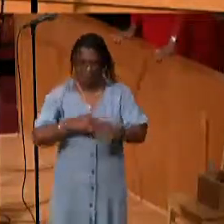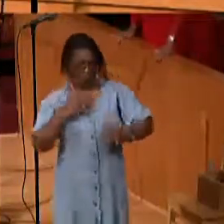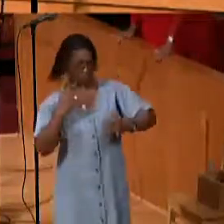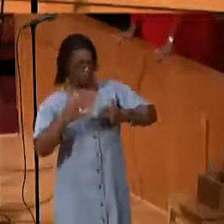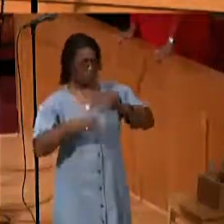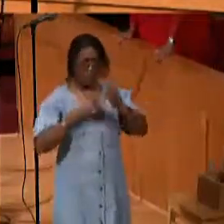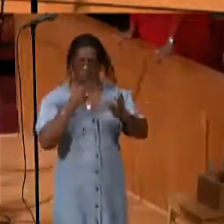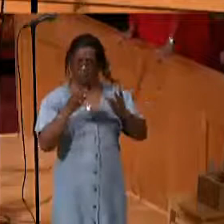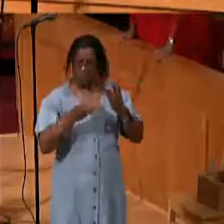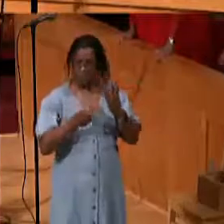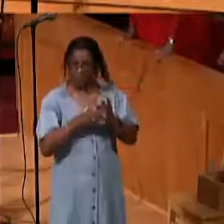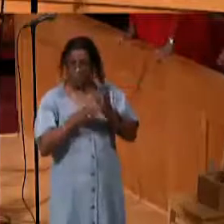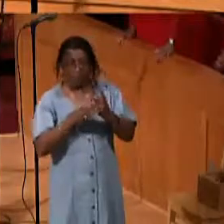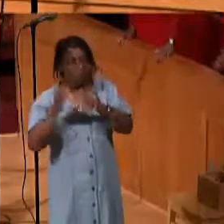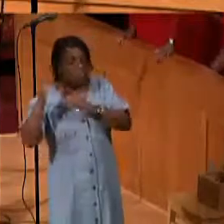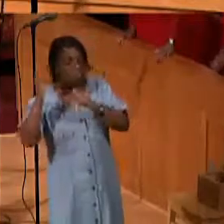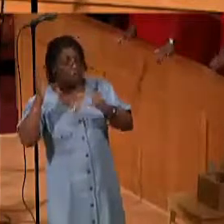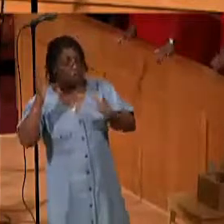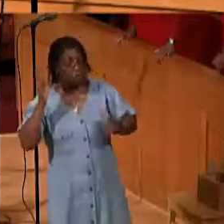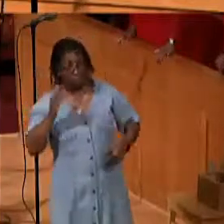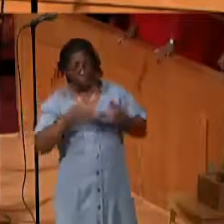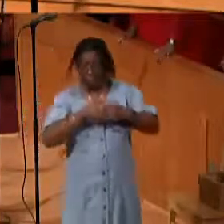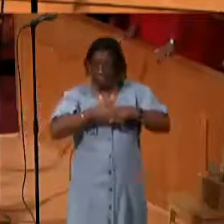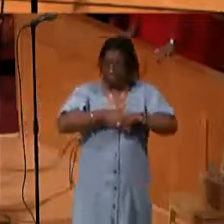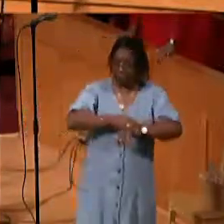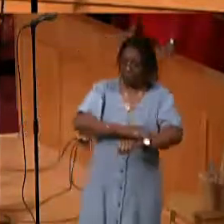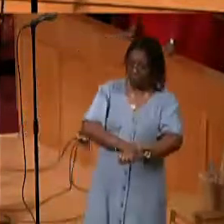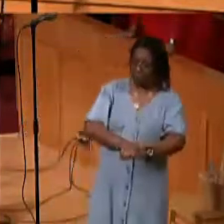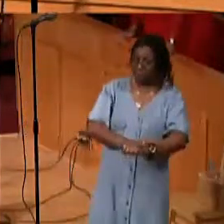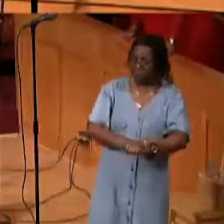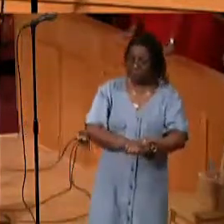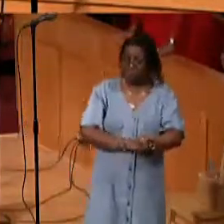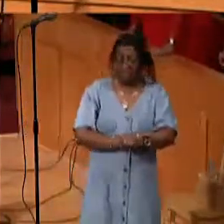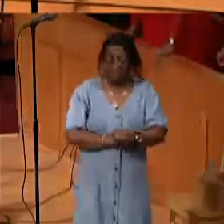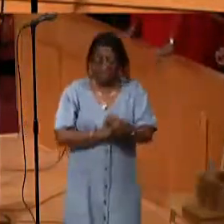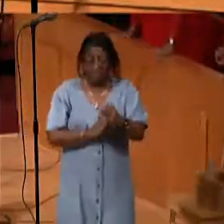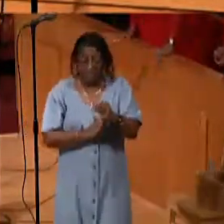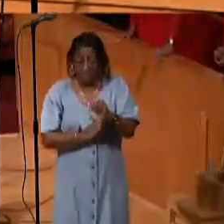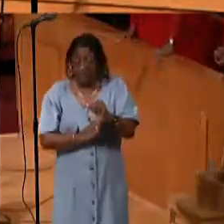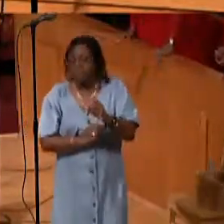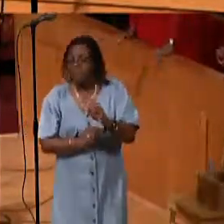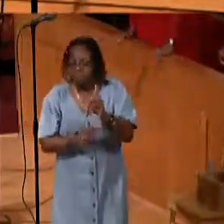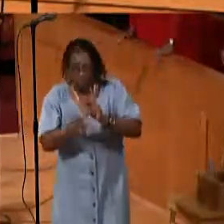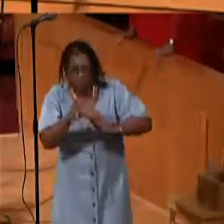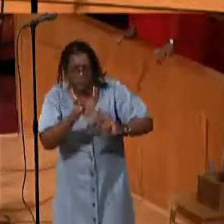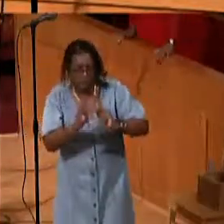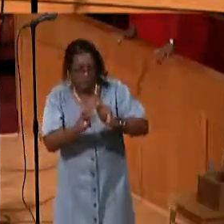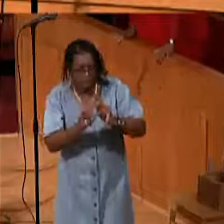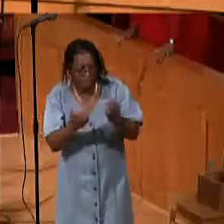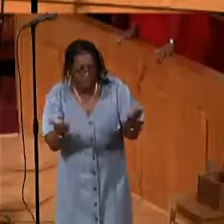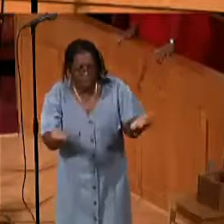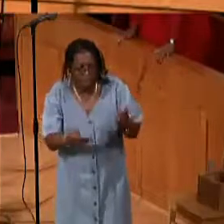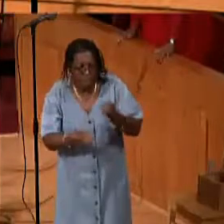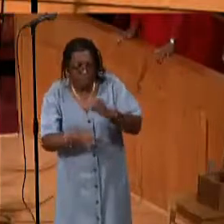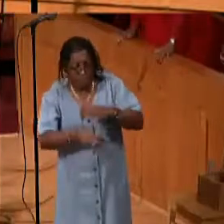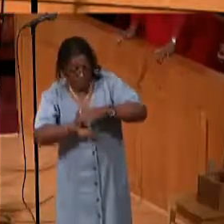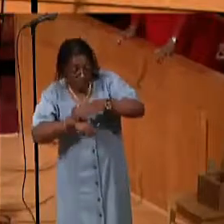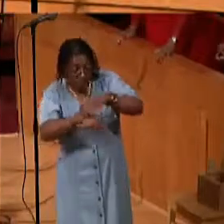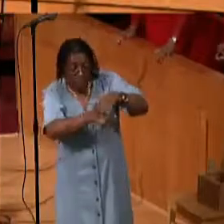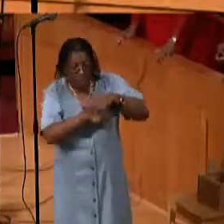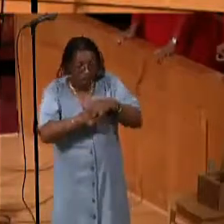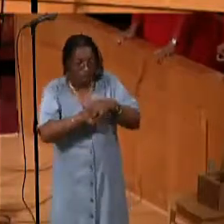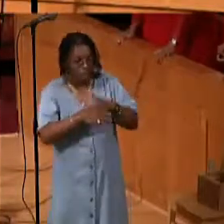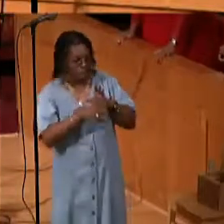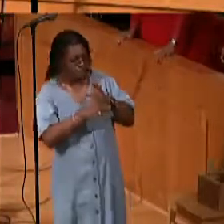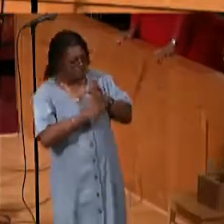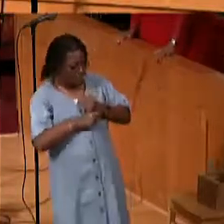world. The Lord has come. Let earth receive her king. Let every heart prepare